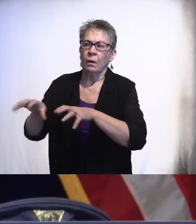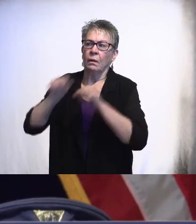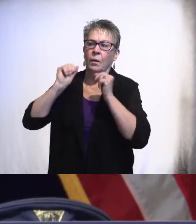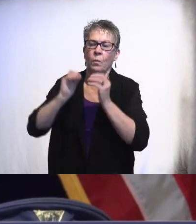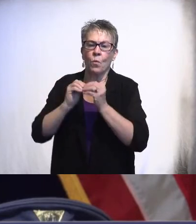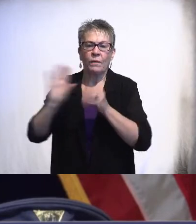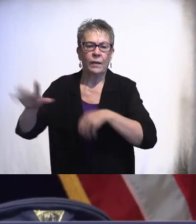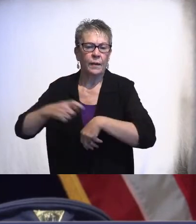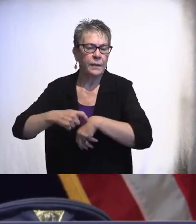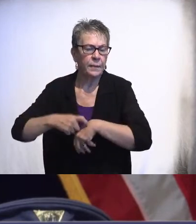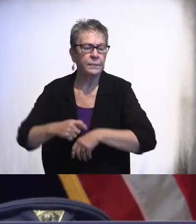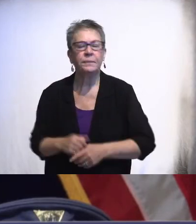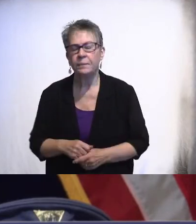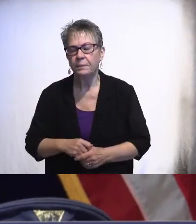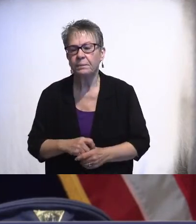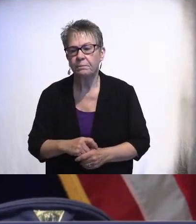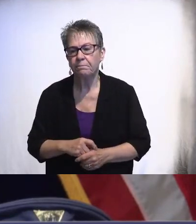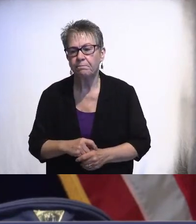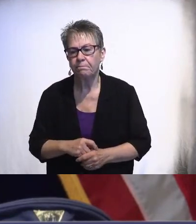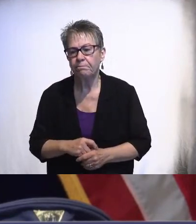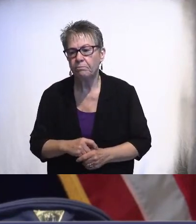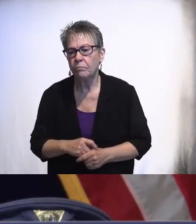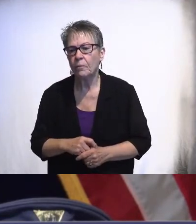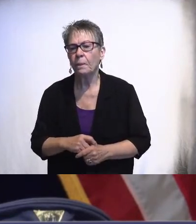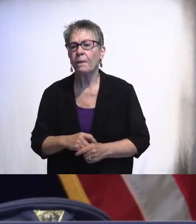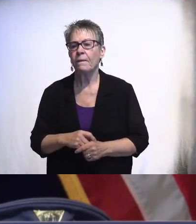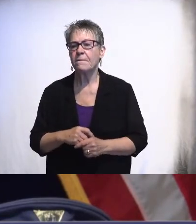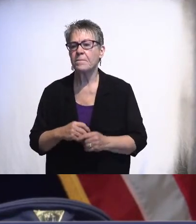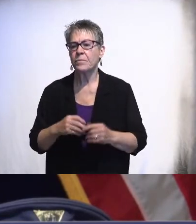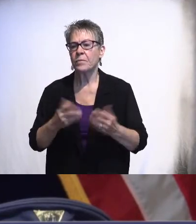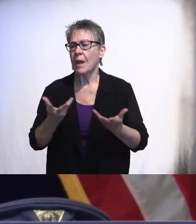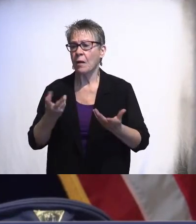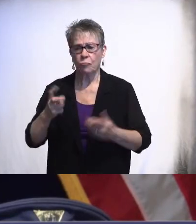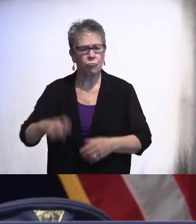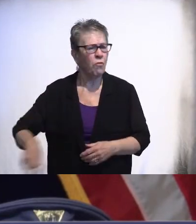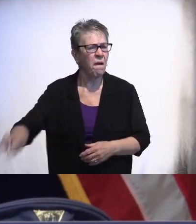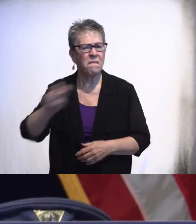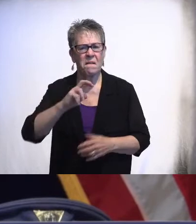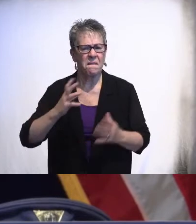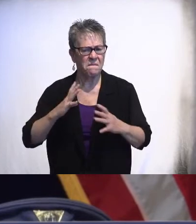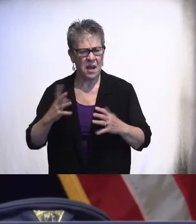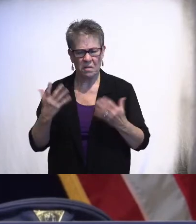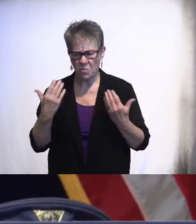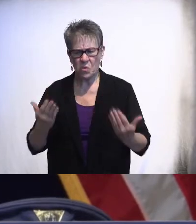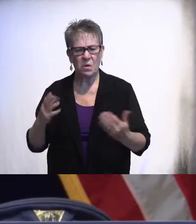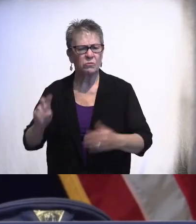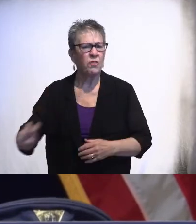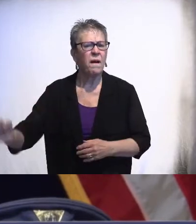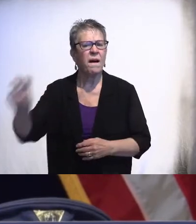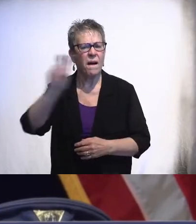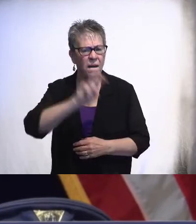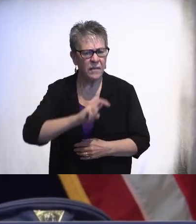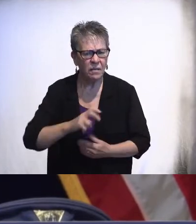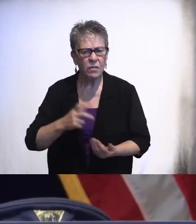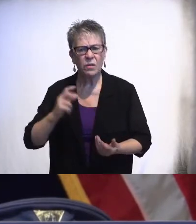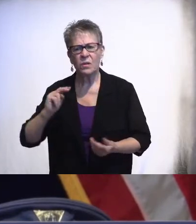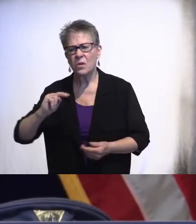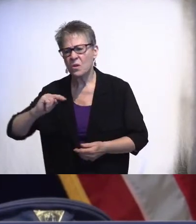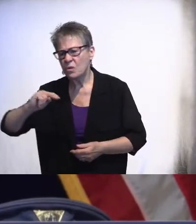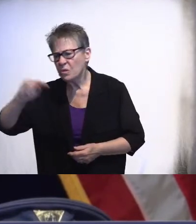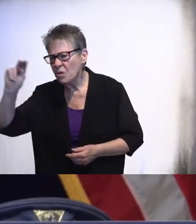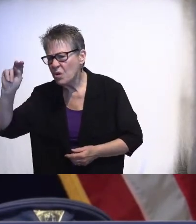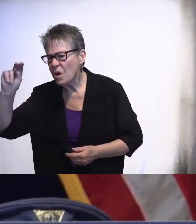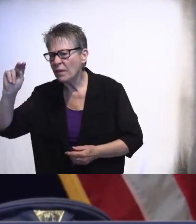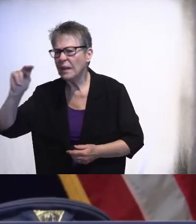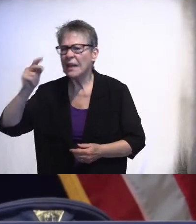of Western Bergen and Western Passaic counties, which are in effect till 3 o'clock this afternoon. Anything at the end of the week, or is it too early to tell? It